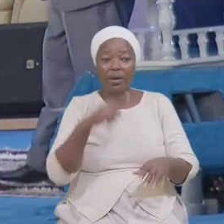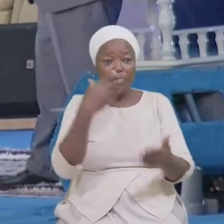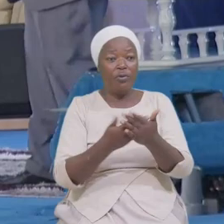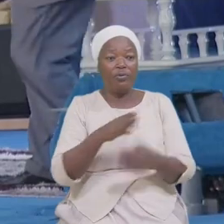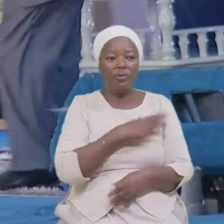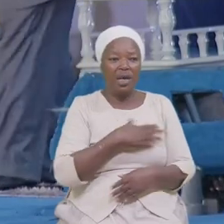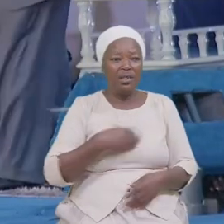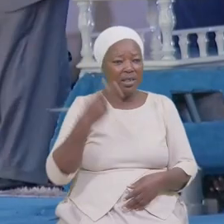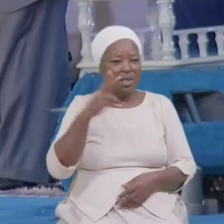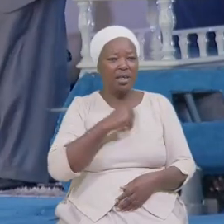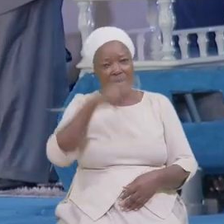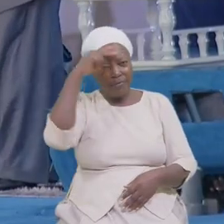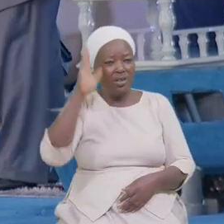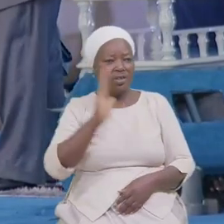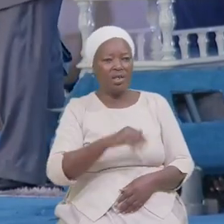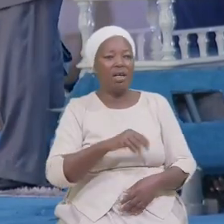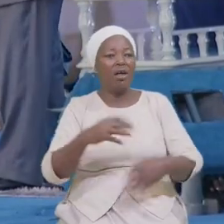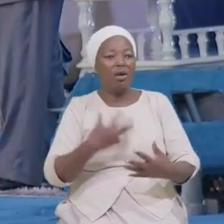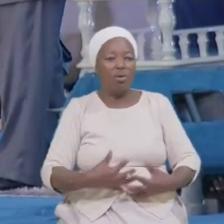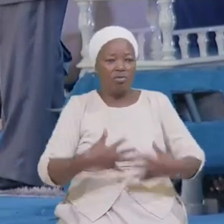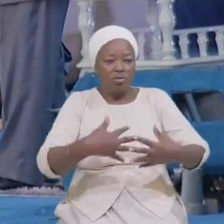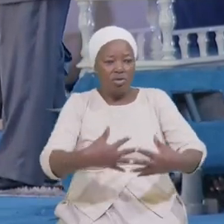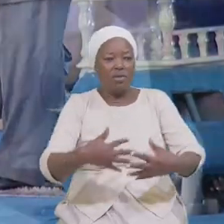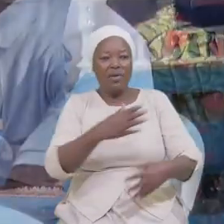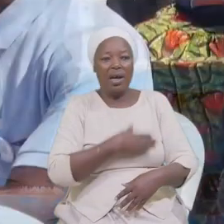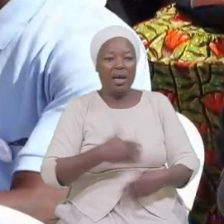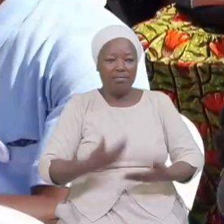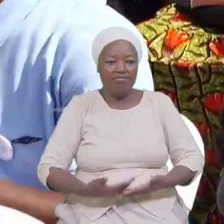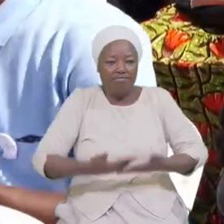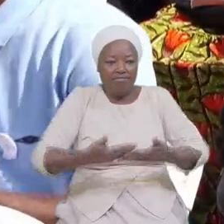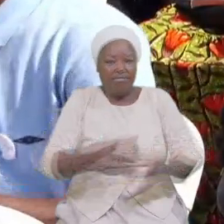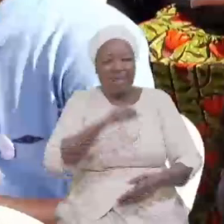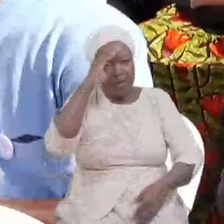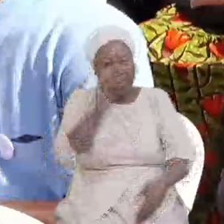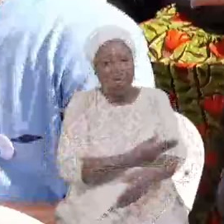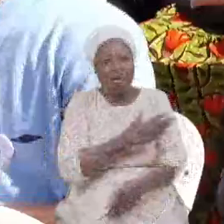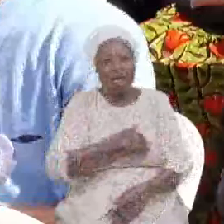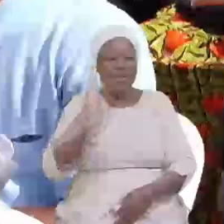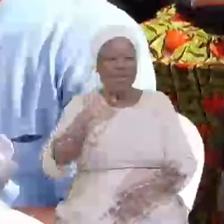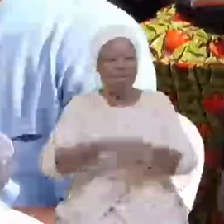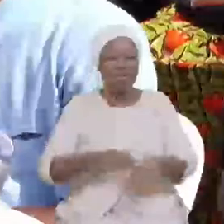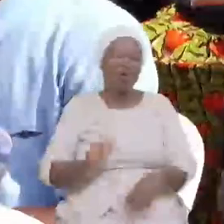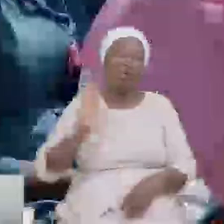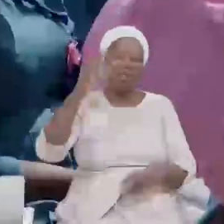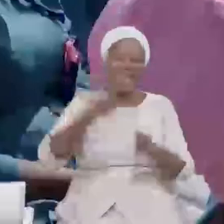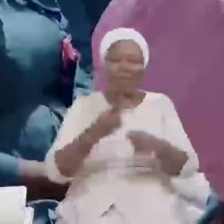shall conceive and bear a son, and shall call his name, somebody there tell